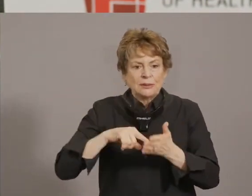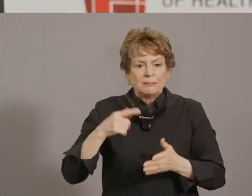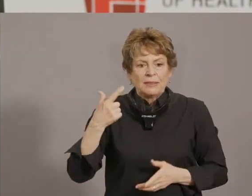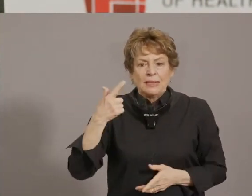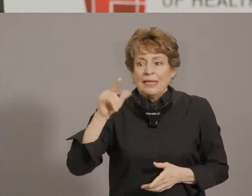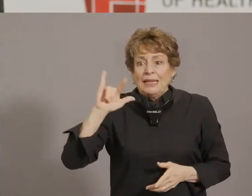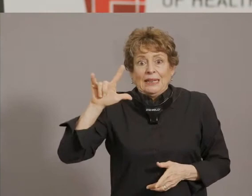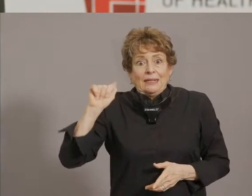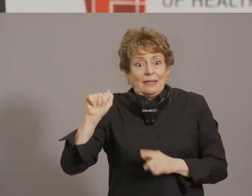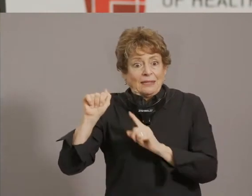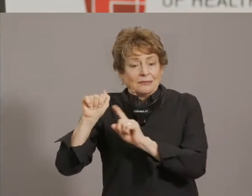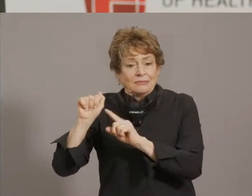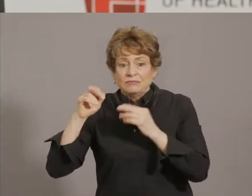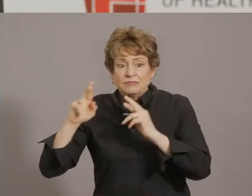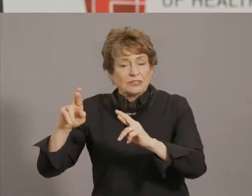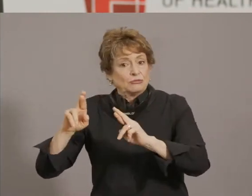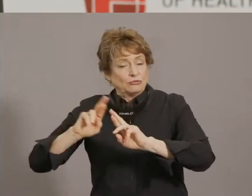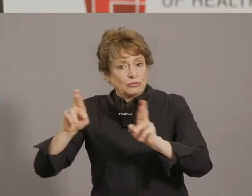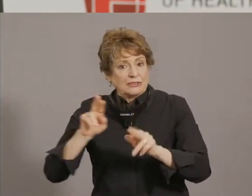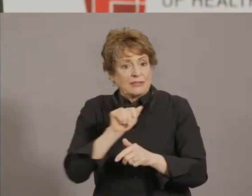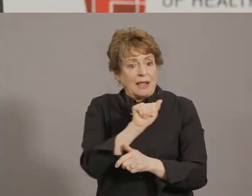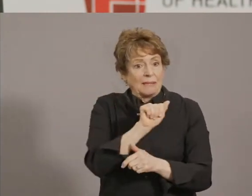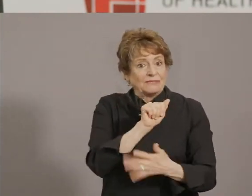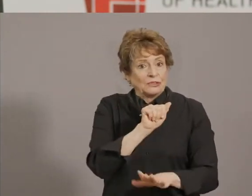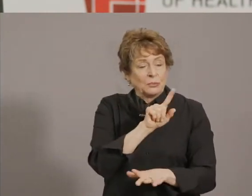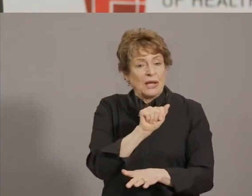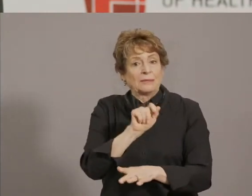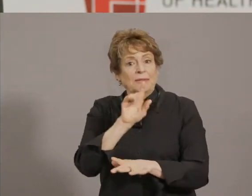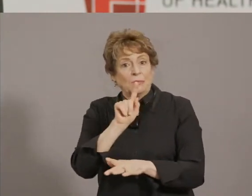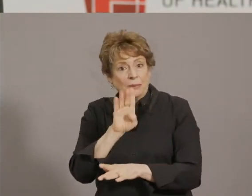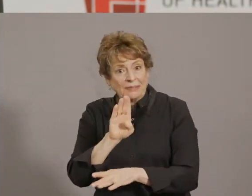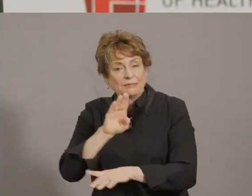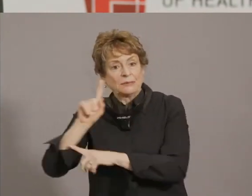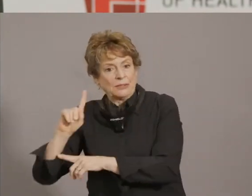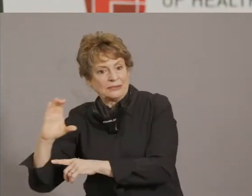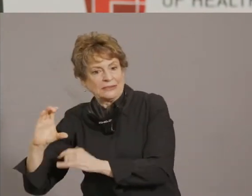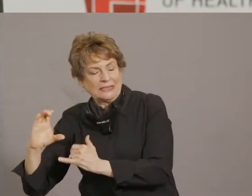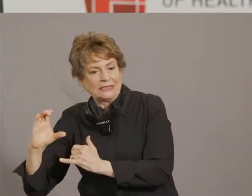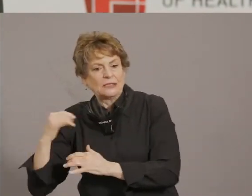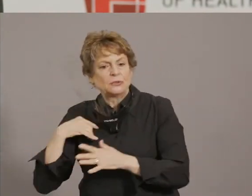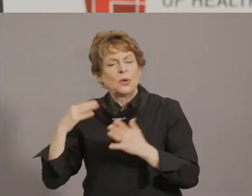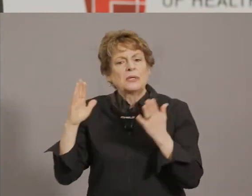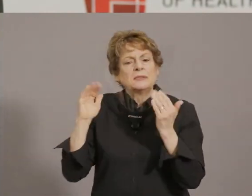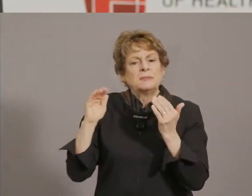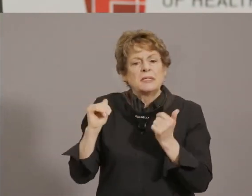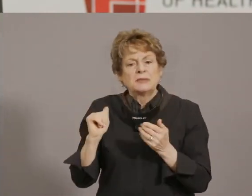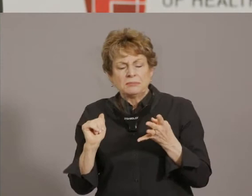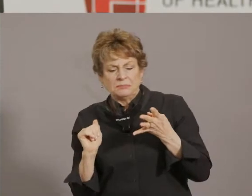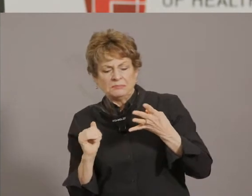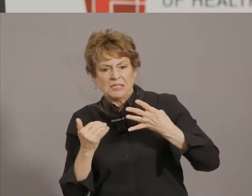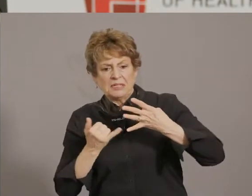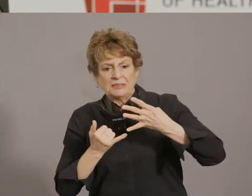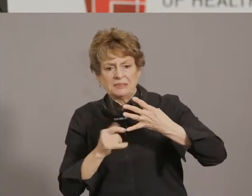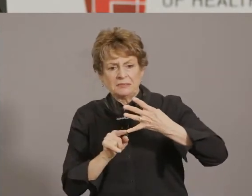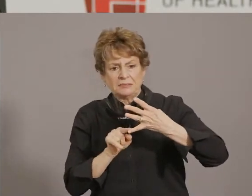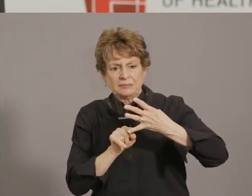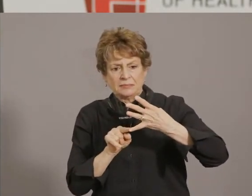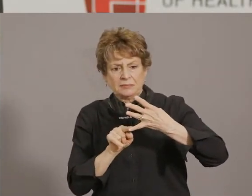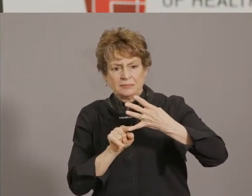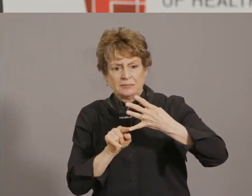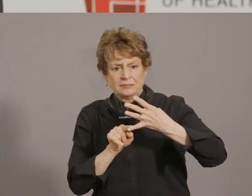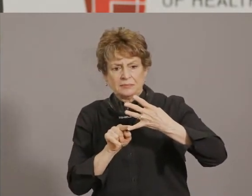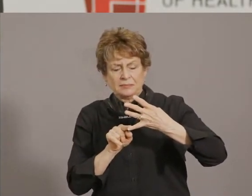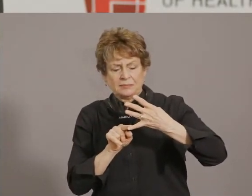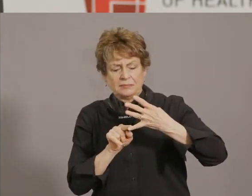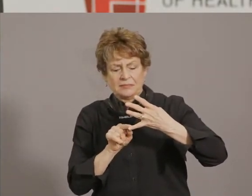1C population. We're looking, end of month beginning, and probably having other counties follow. I know